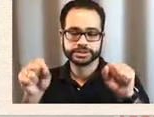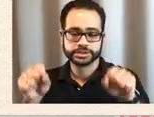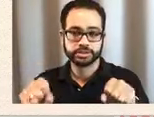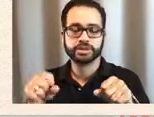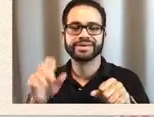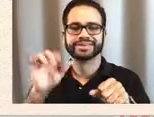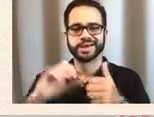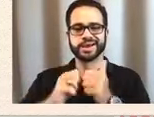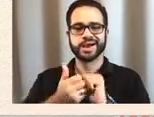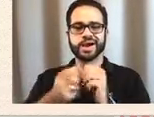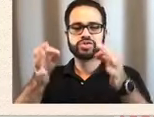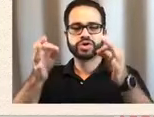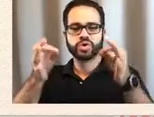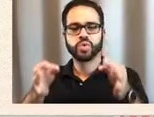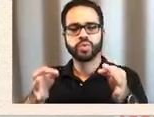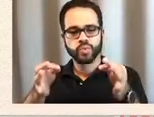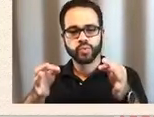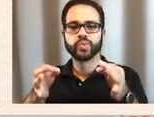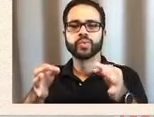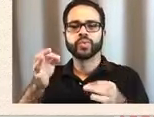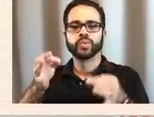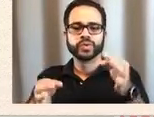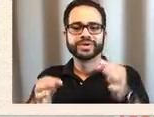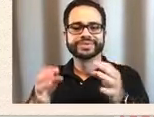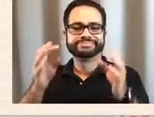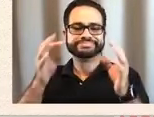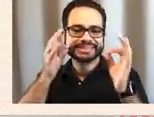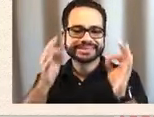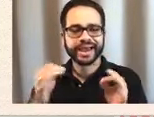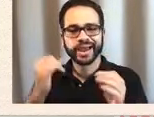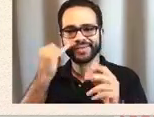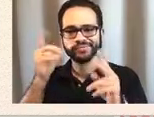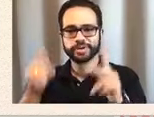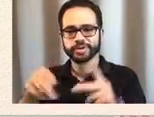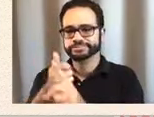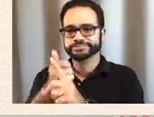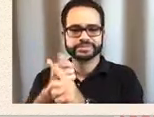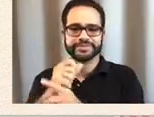determining someone to be mentally incapacitated.